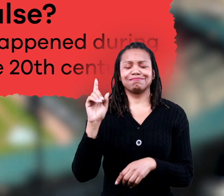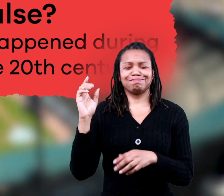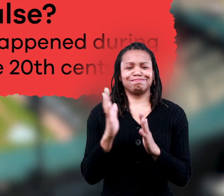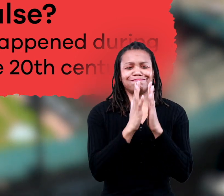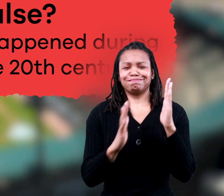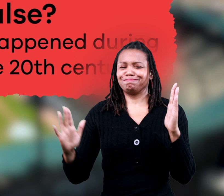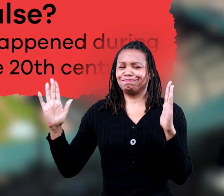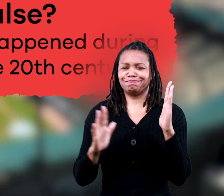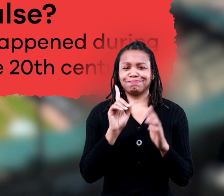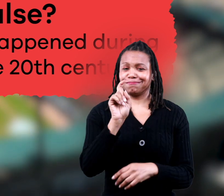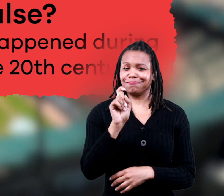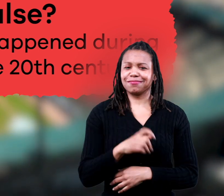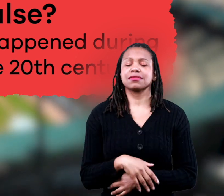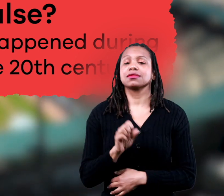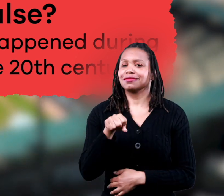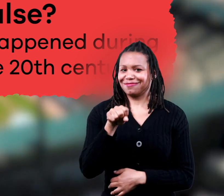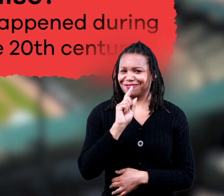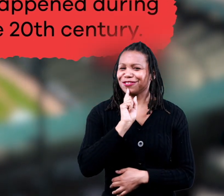20th century.